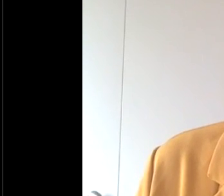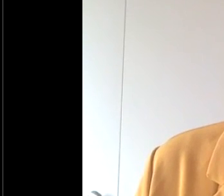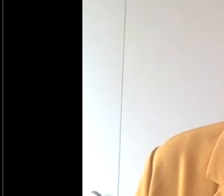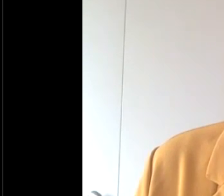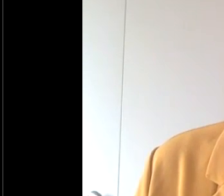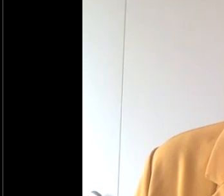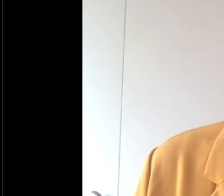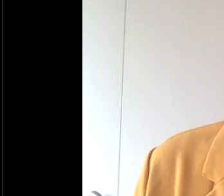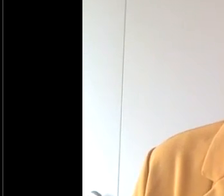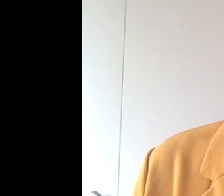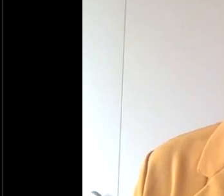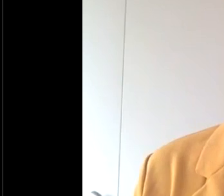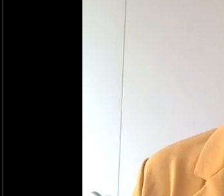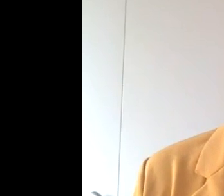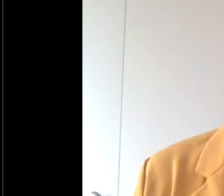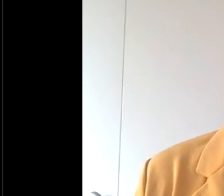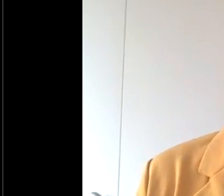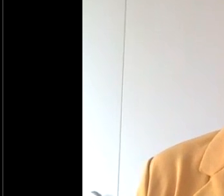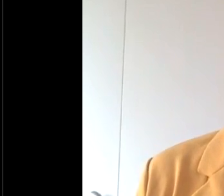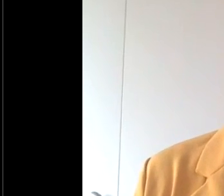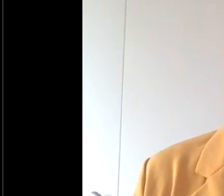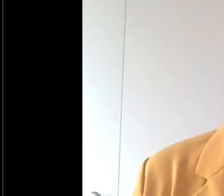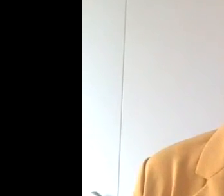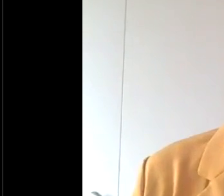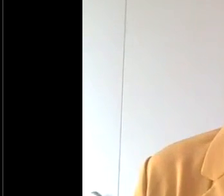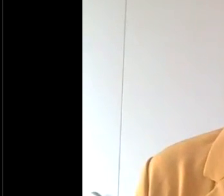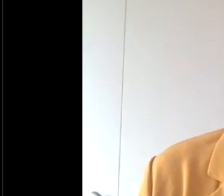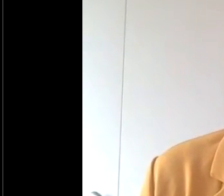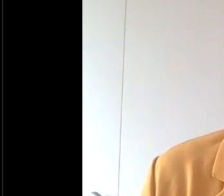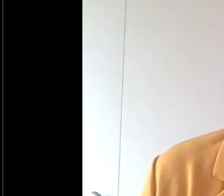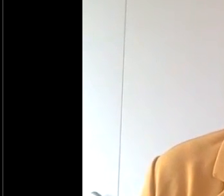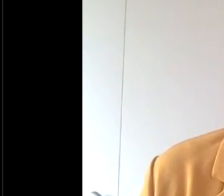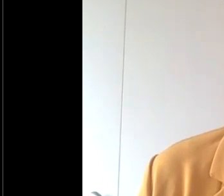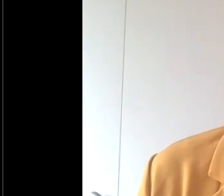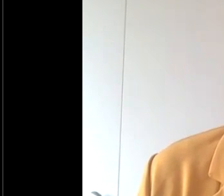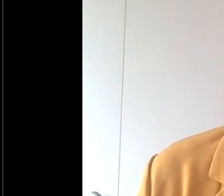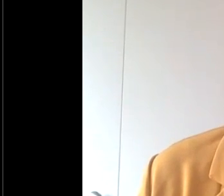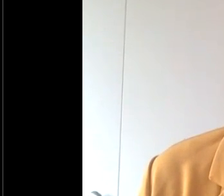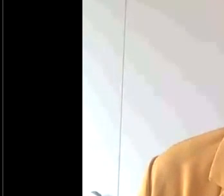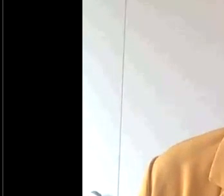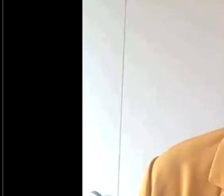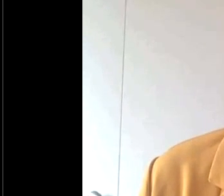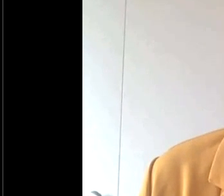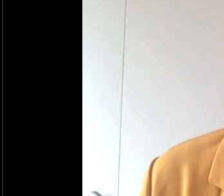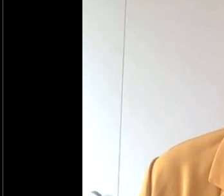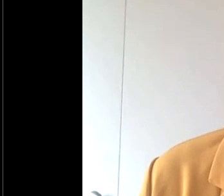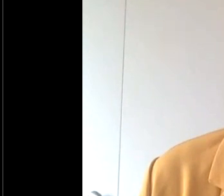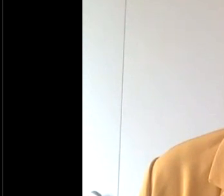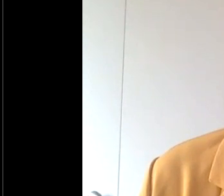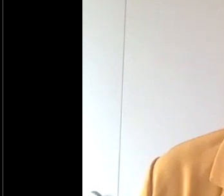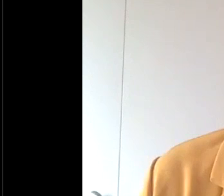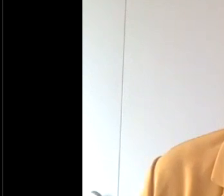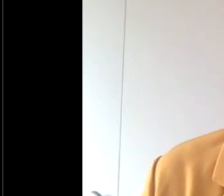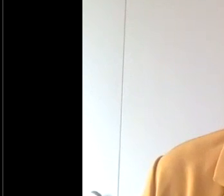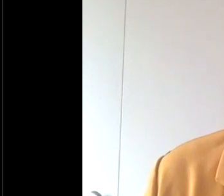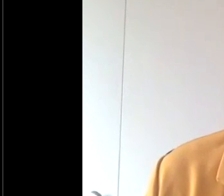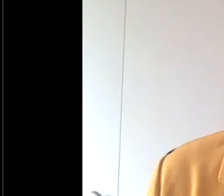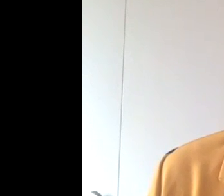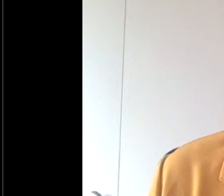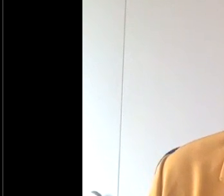I know there was one that came in a while ago for Jamal, and I think you answered the questioner privately, but if you still have